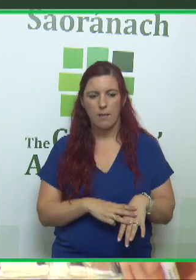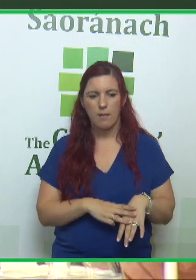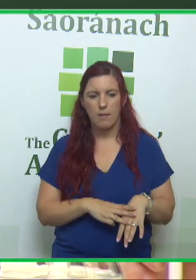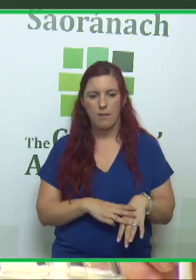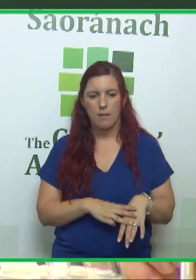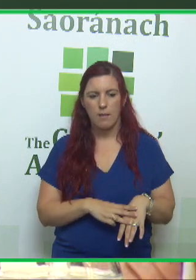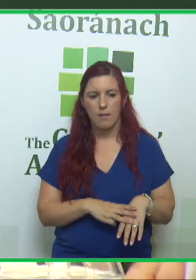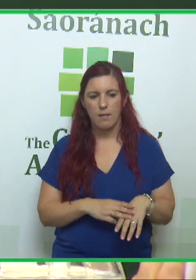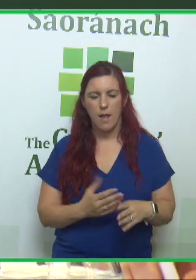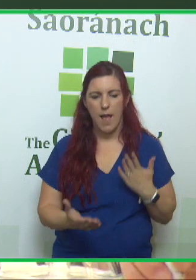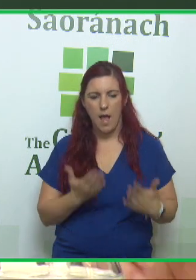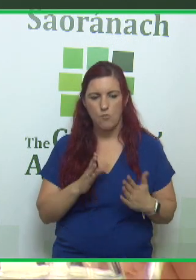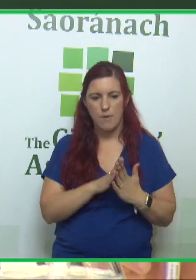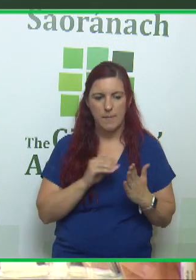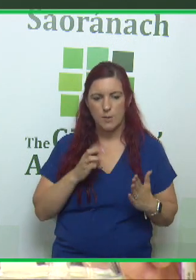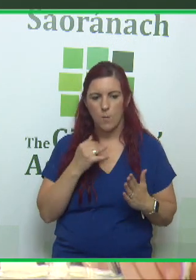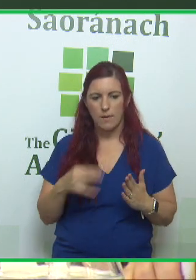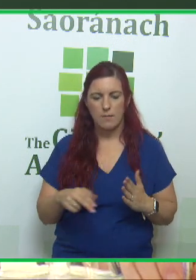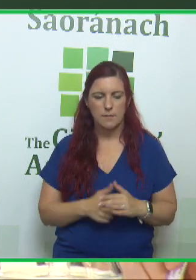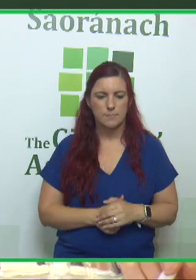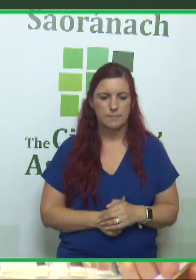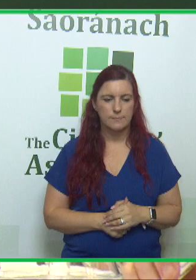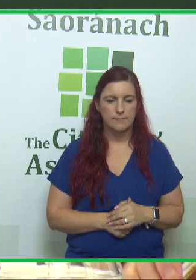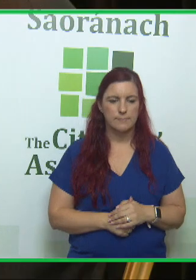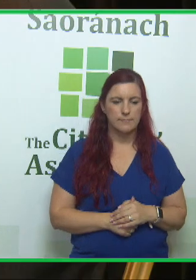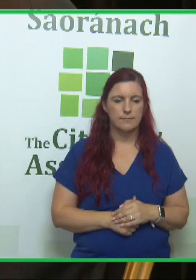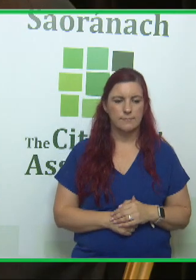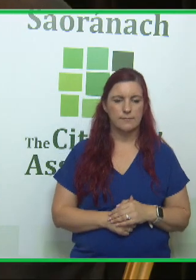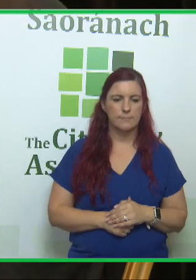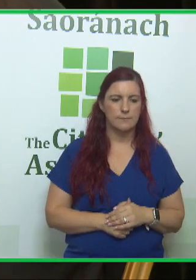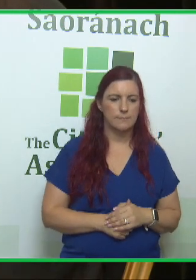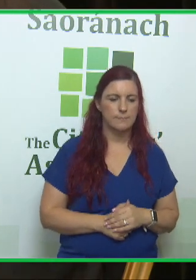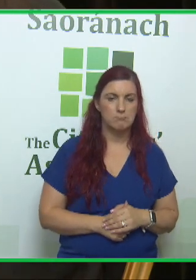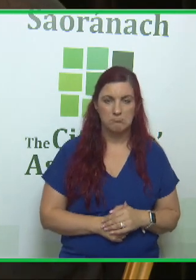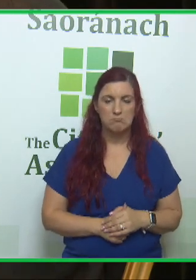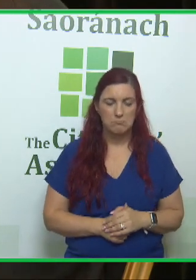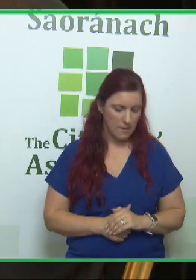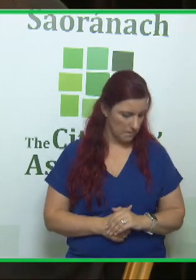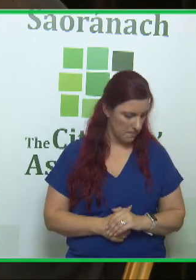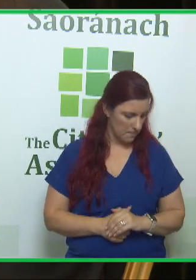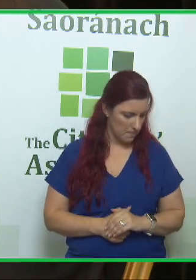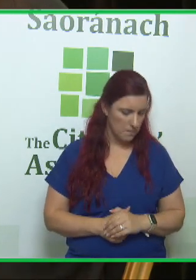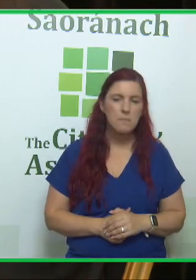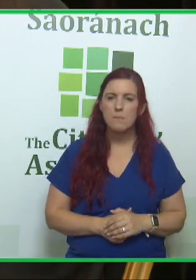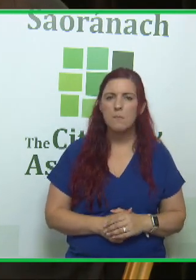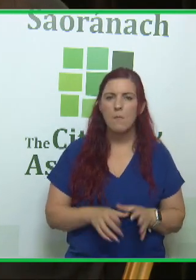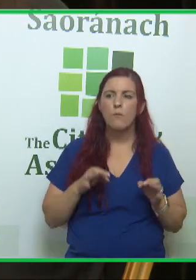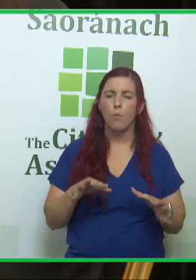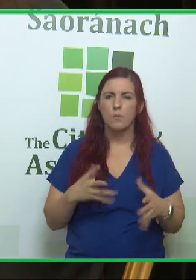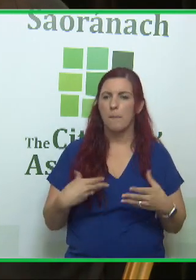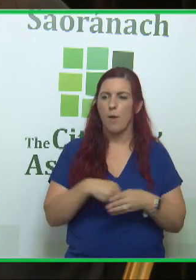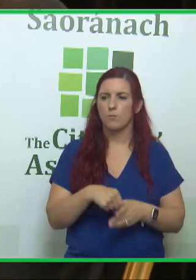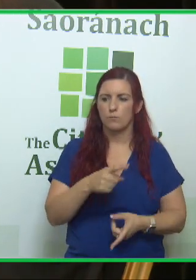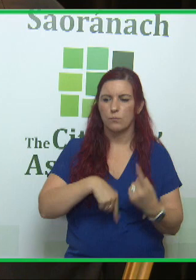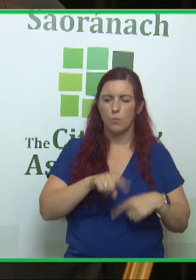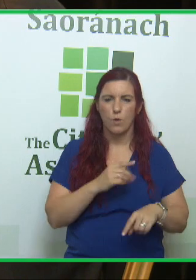we replicate it? Why not? Etc. And you're in the health service, Joe. So, Joe? Yeah, so look, obviously every part of what we do and part of